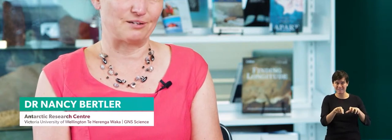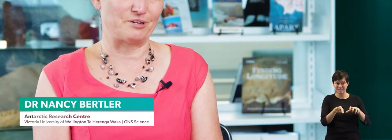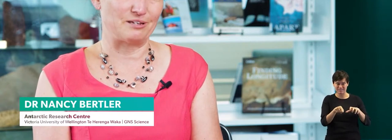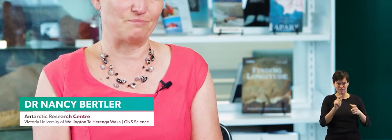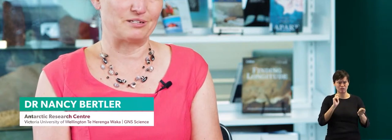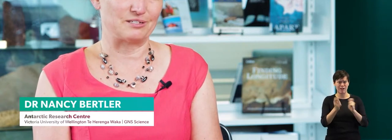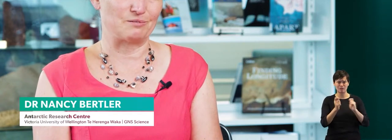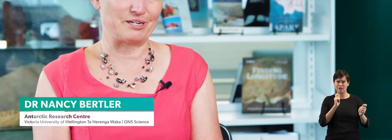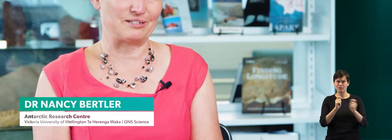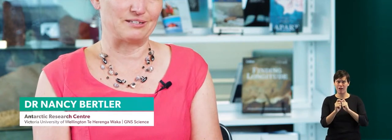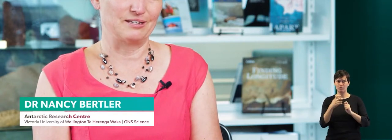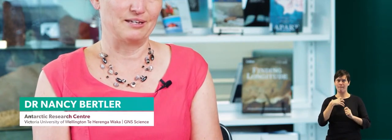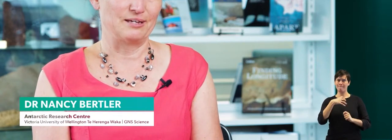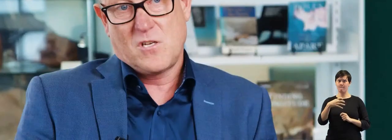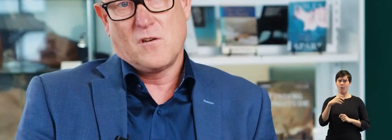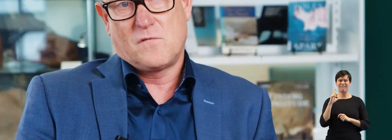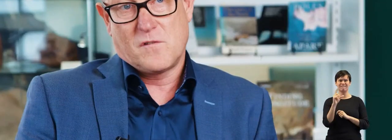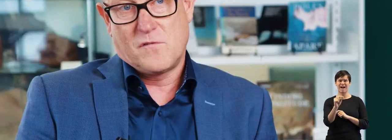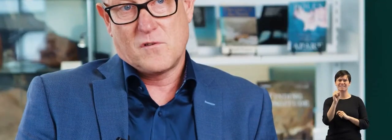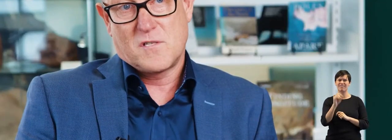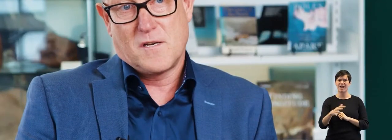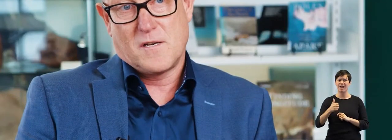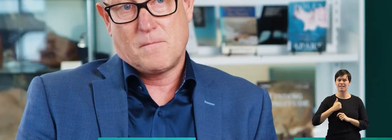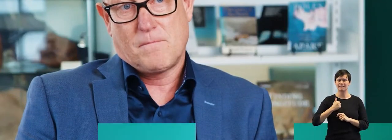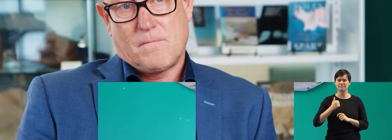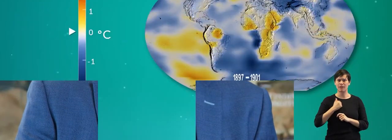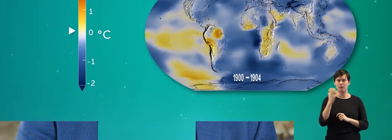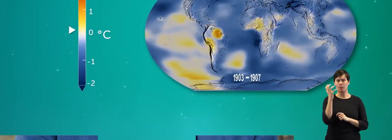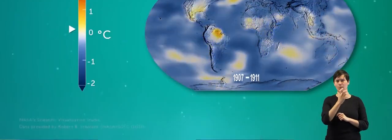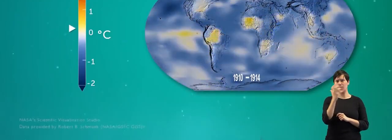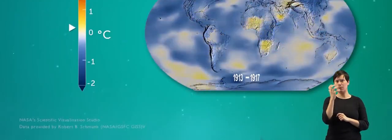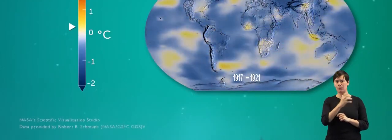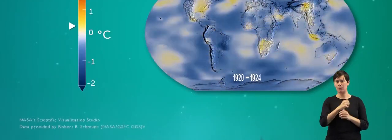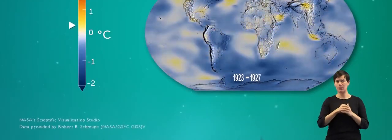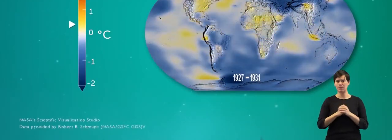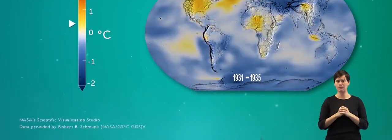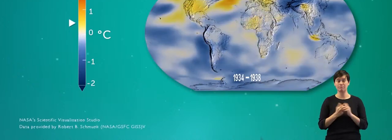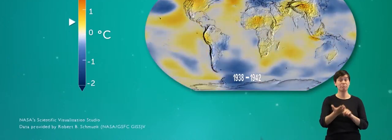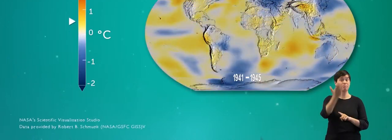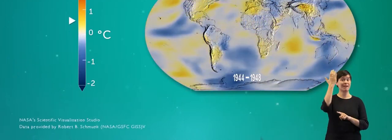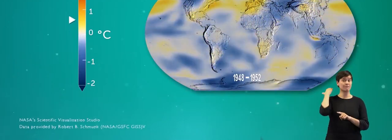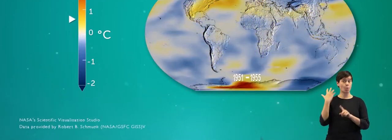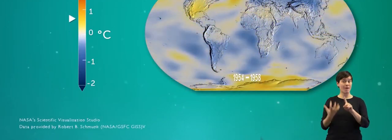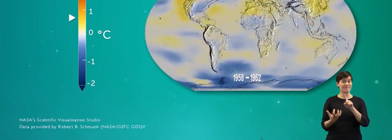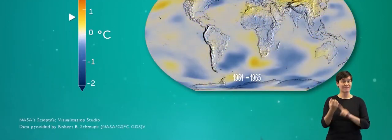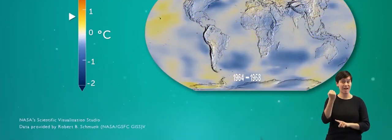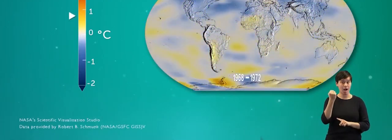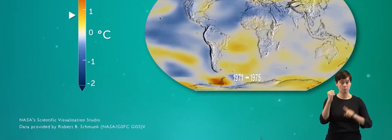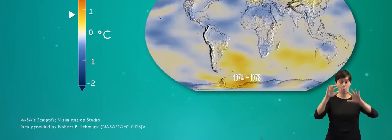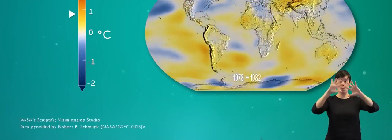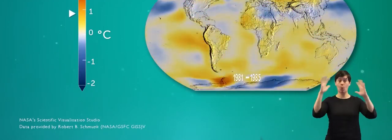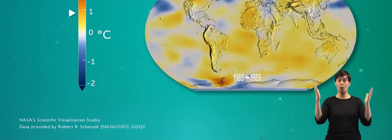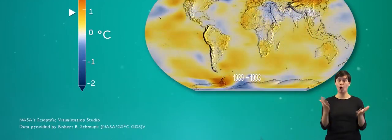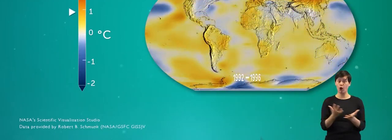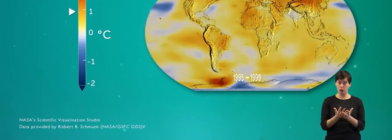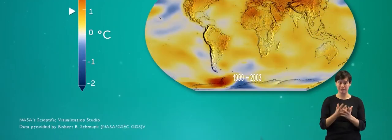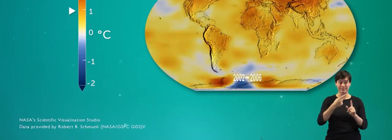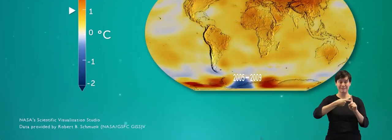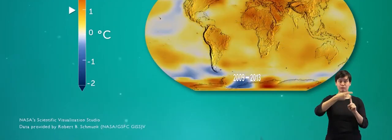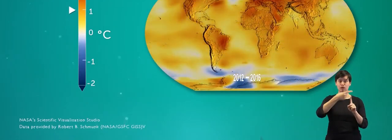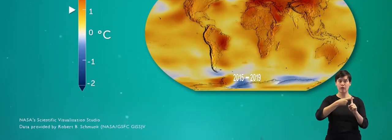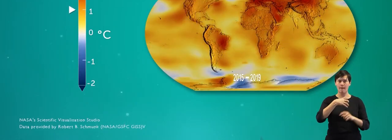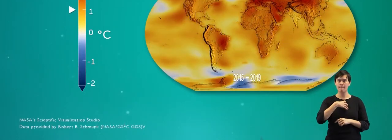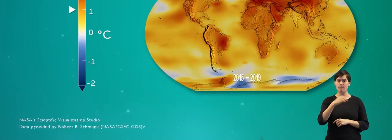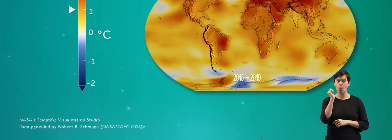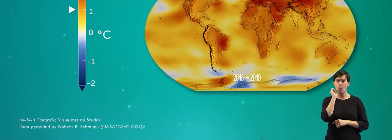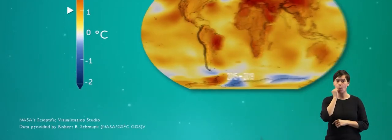much faster than we even anticipated. We showed for the first time that if the world warms by 2 to 3 degrees, which we're well on track